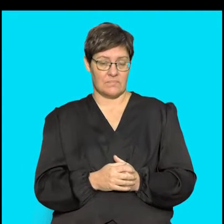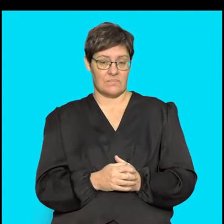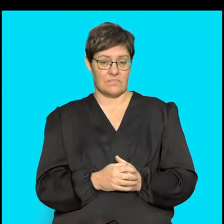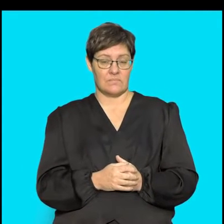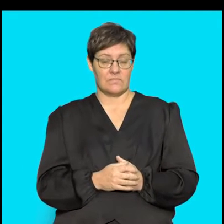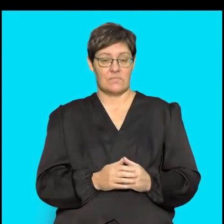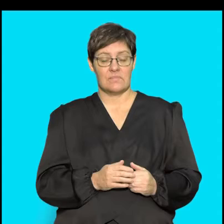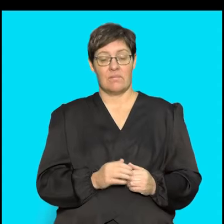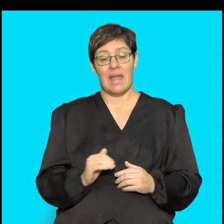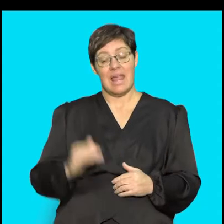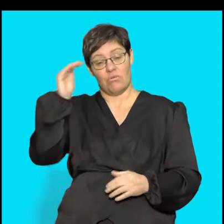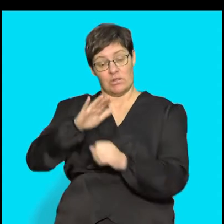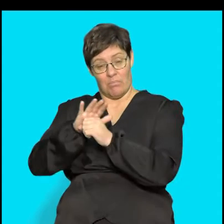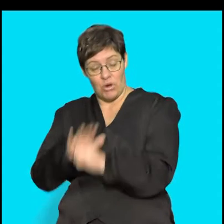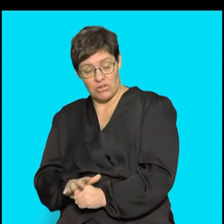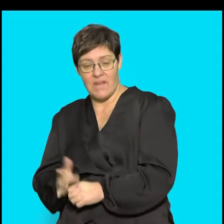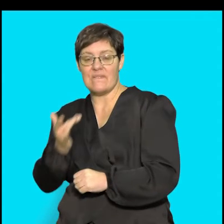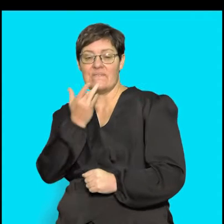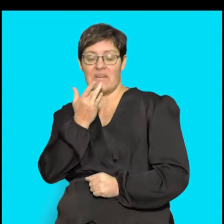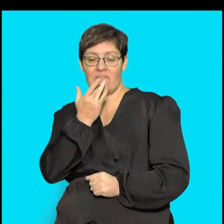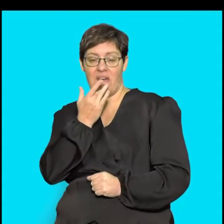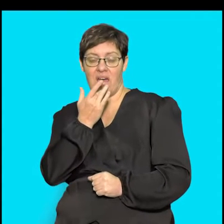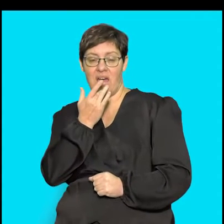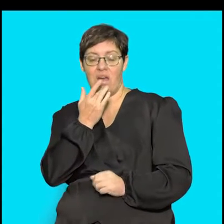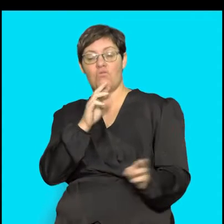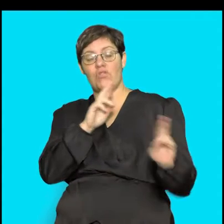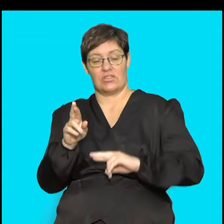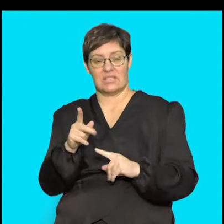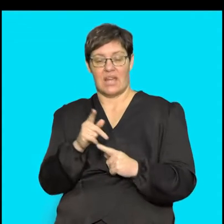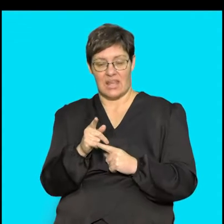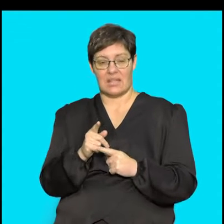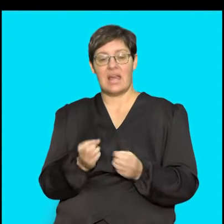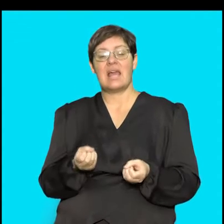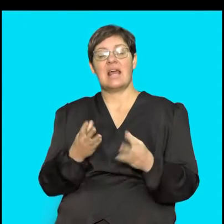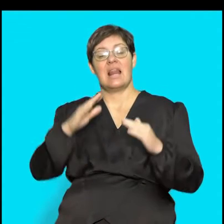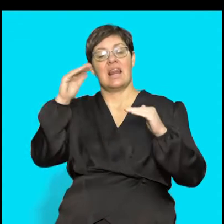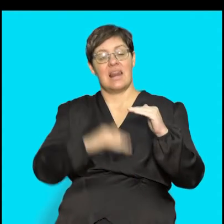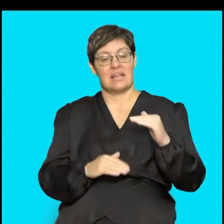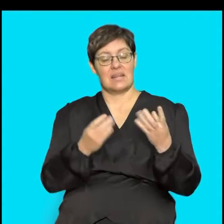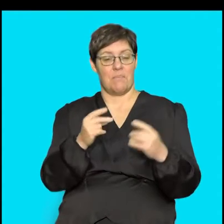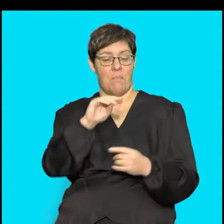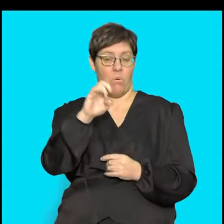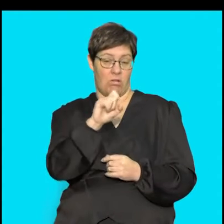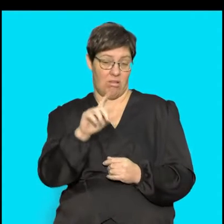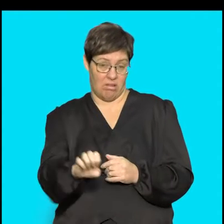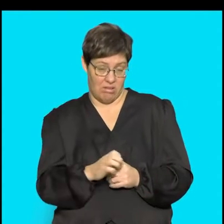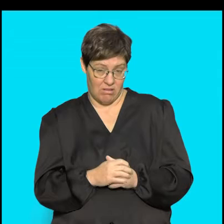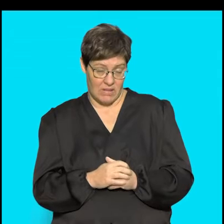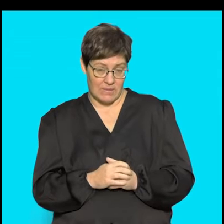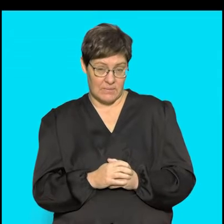An increase in pressure favors the reaction that produces the least number of